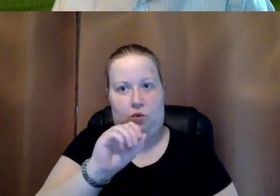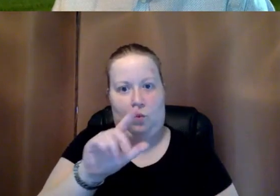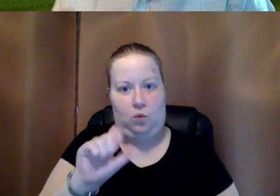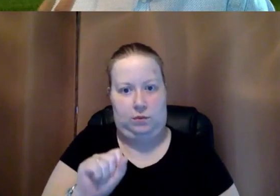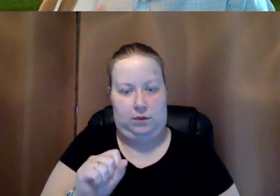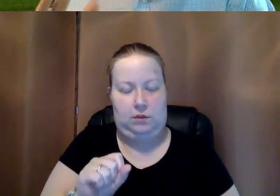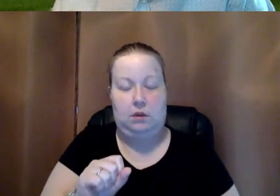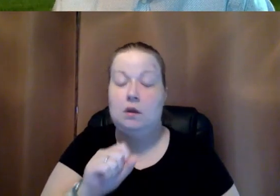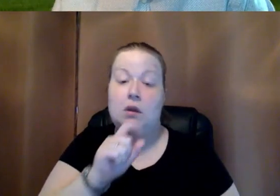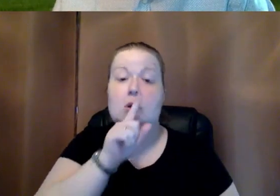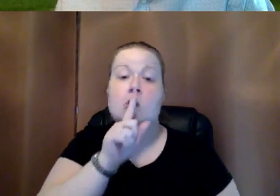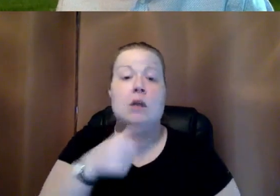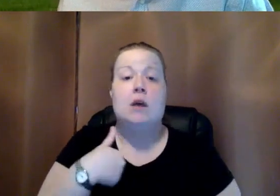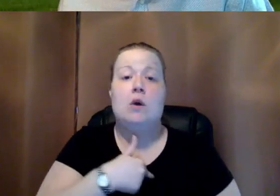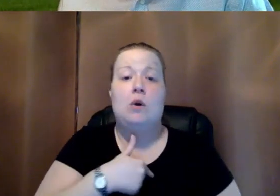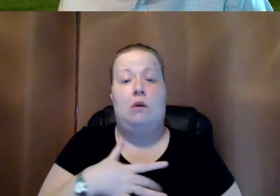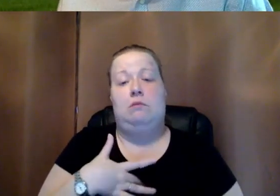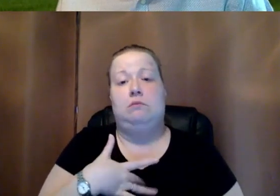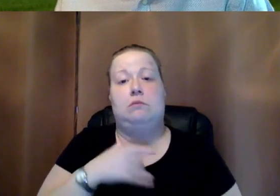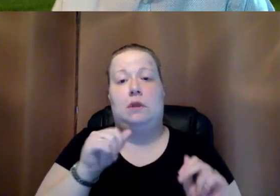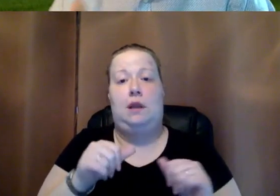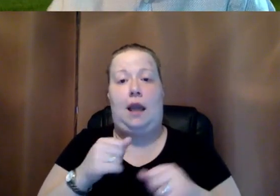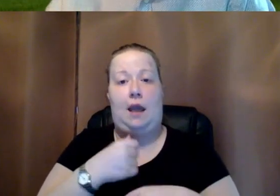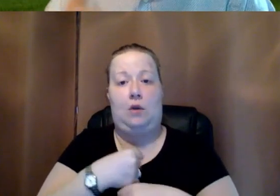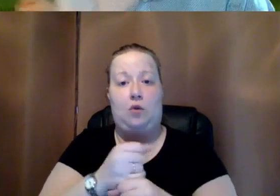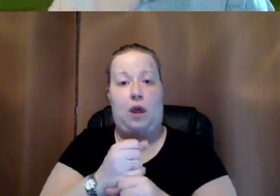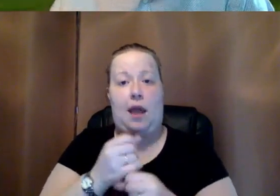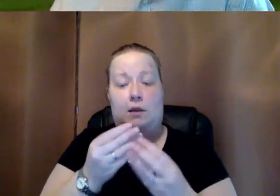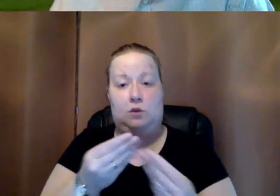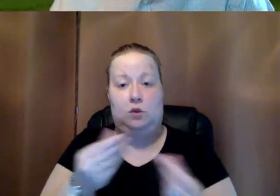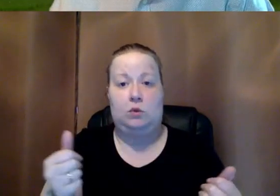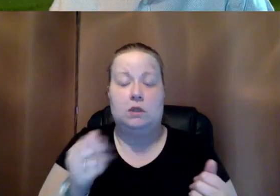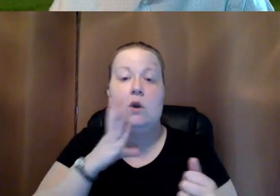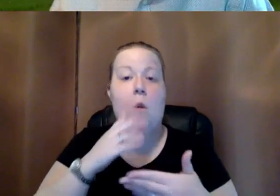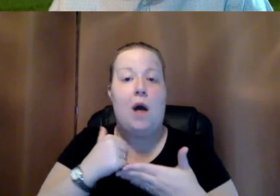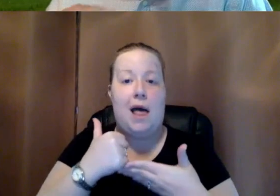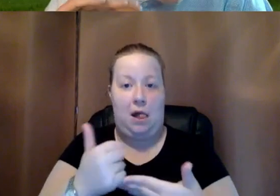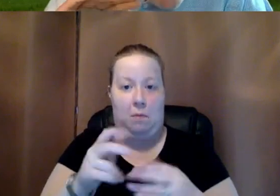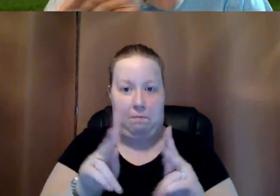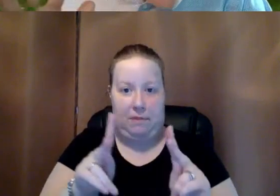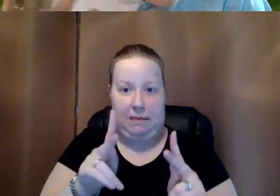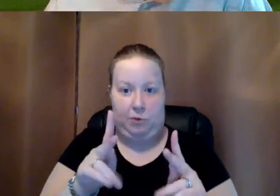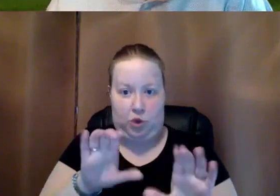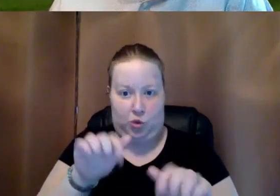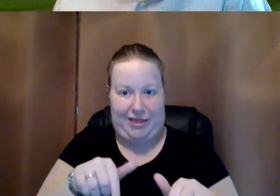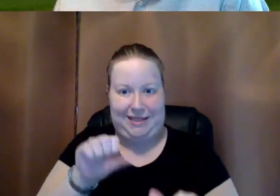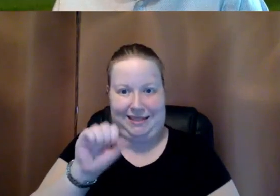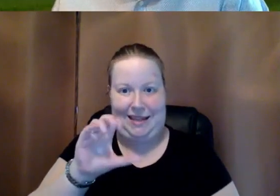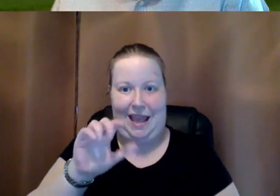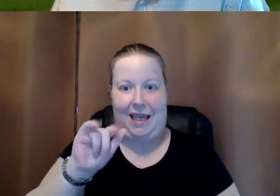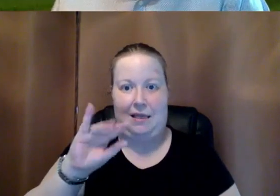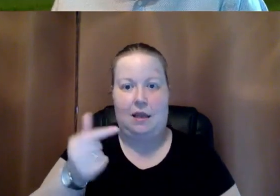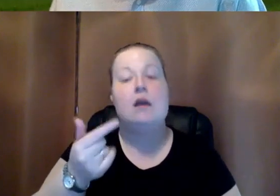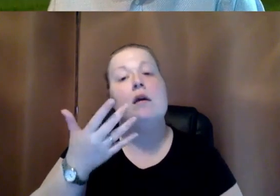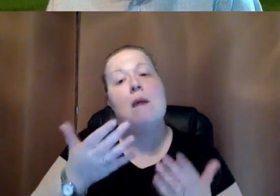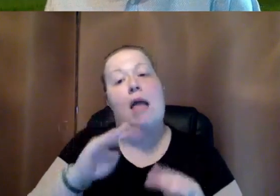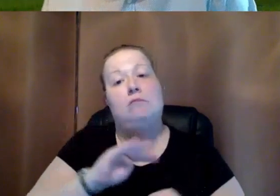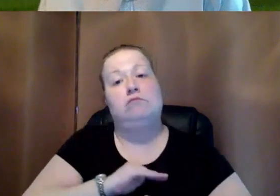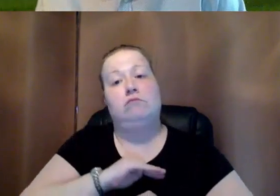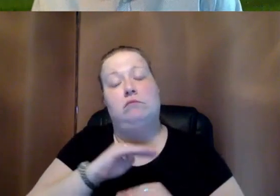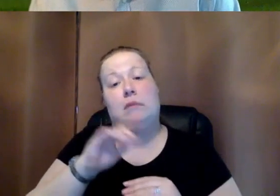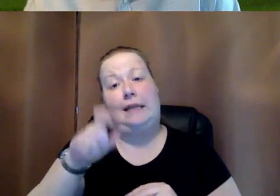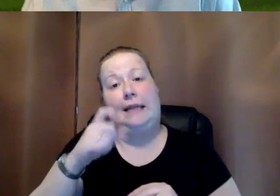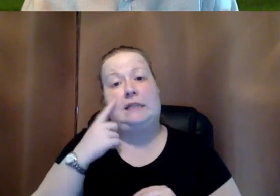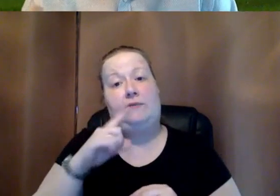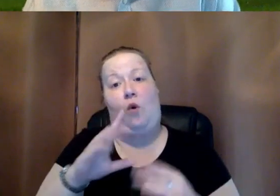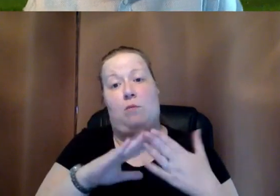ultimately, we think that we can create a solution that helps people do this scaling, which might fulfill the needs of a particular community or individual